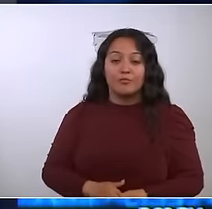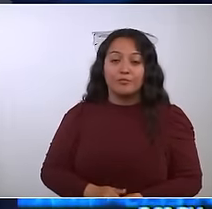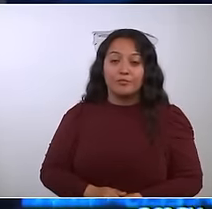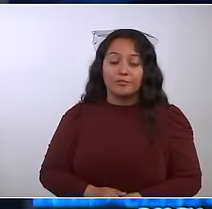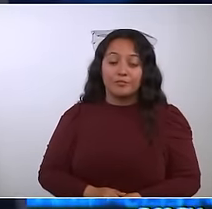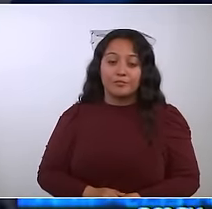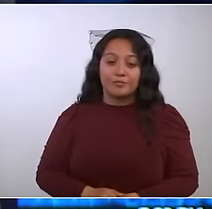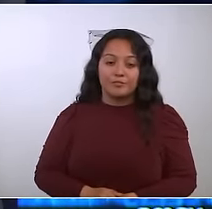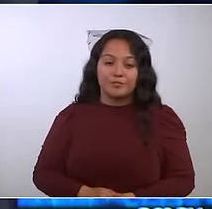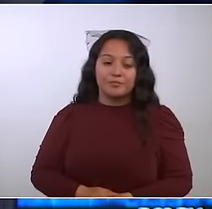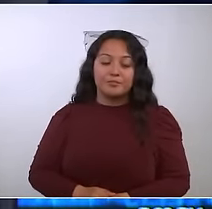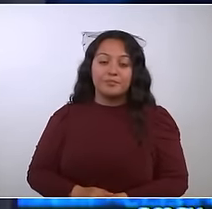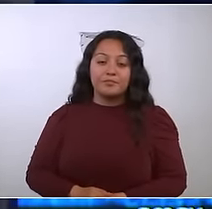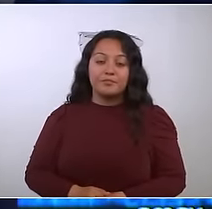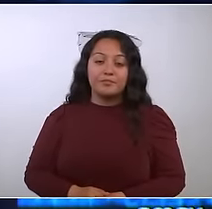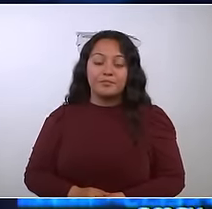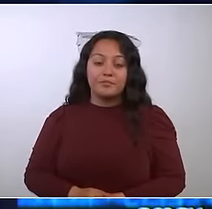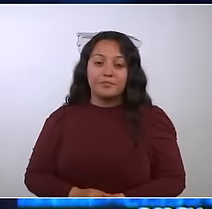place.